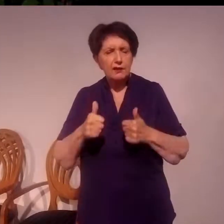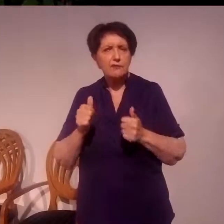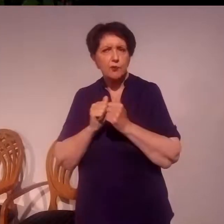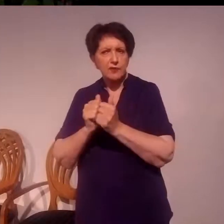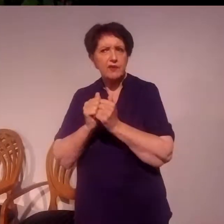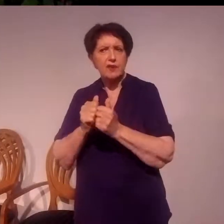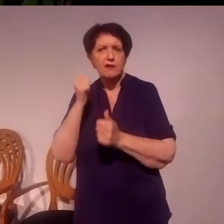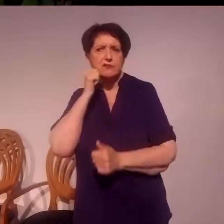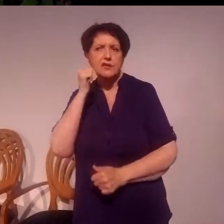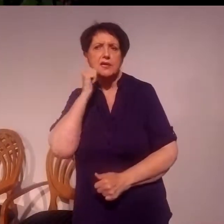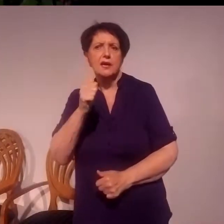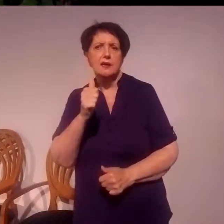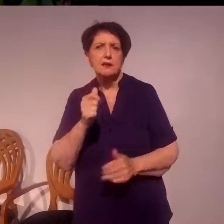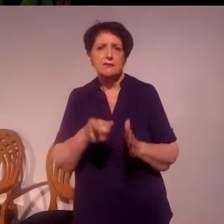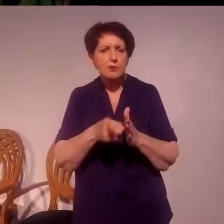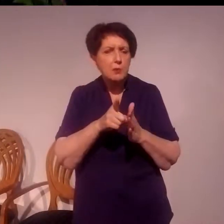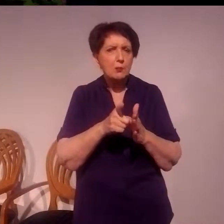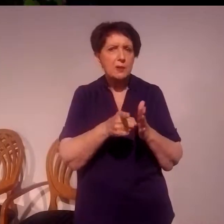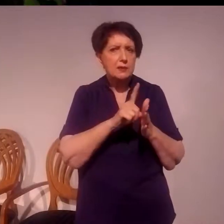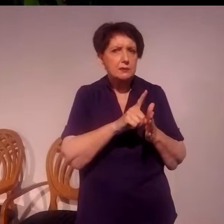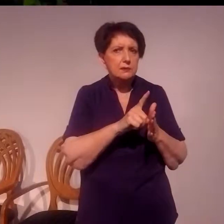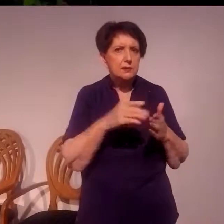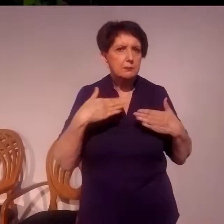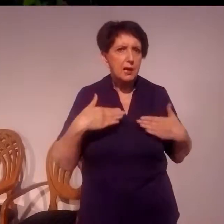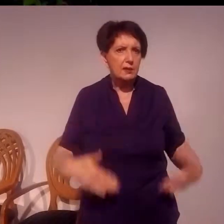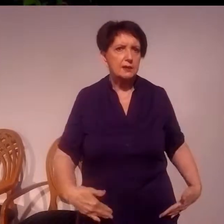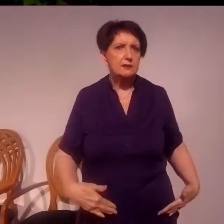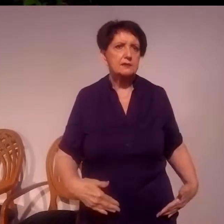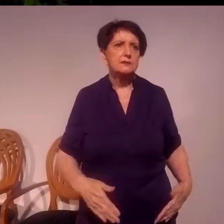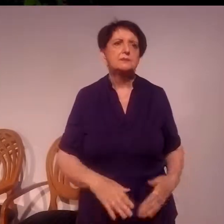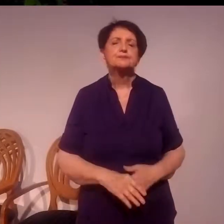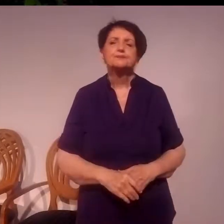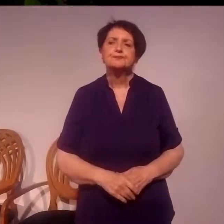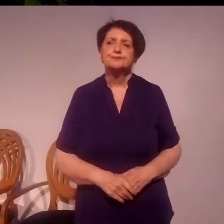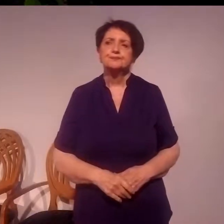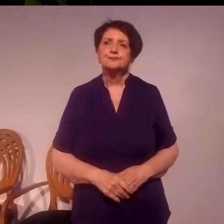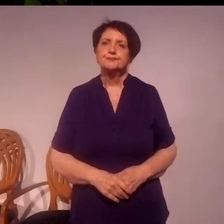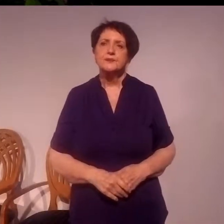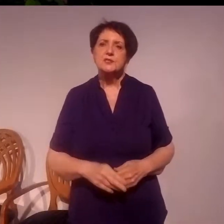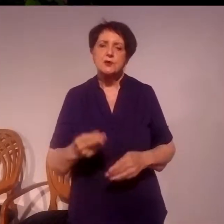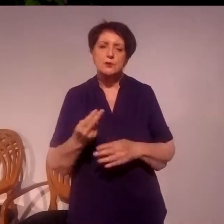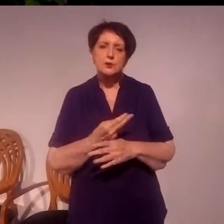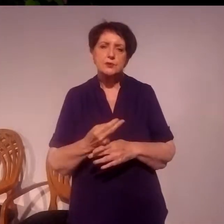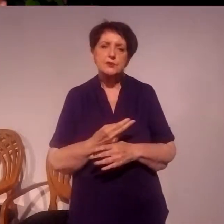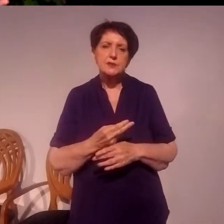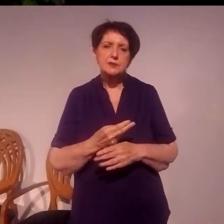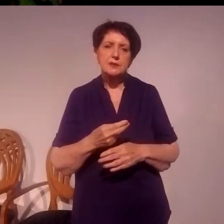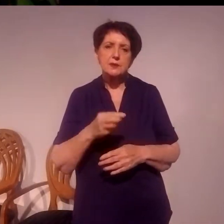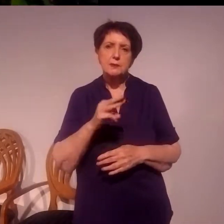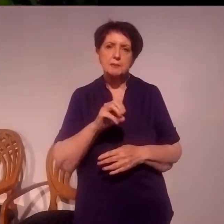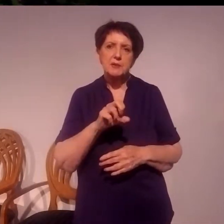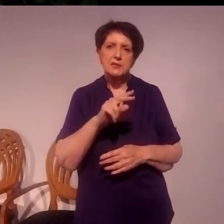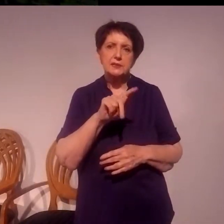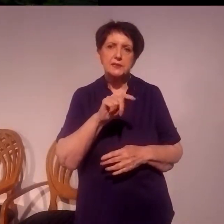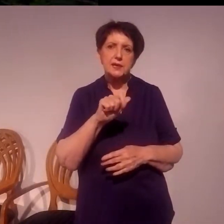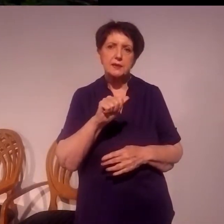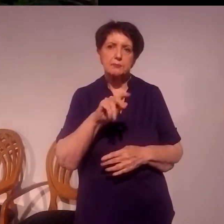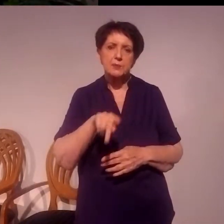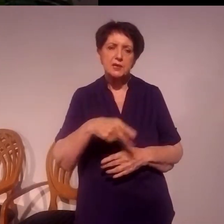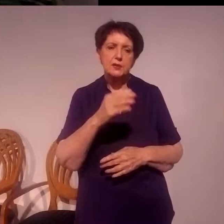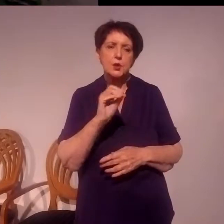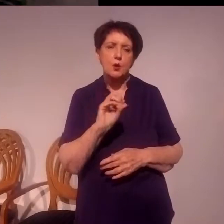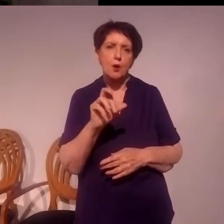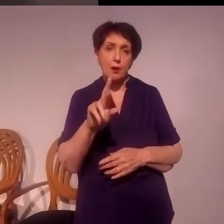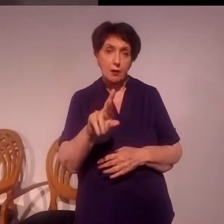life, the body, the physical body. And so using the metaphor for the whole body as the one